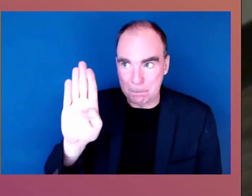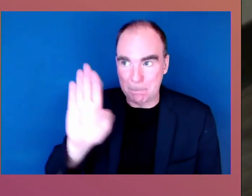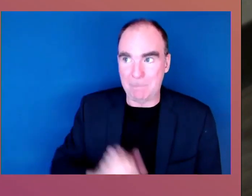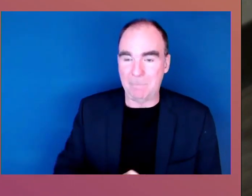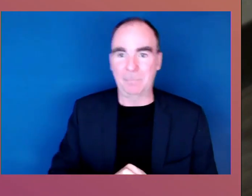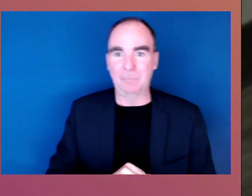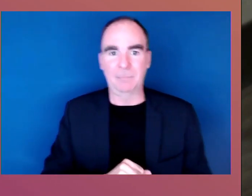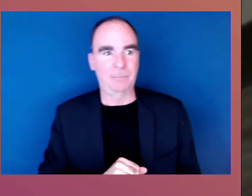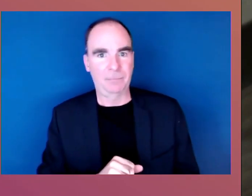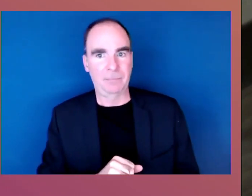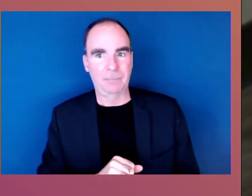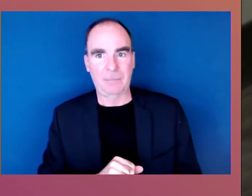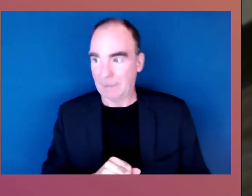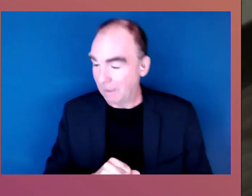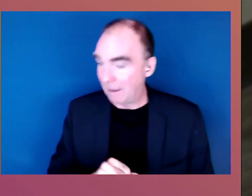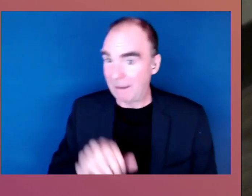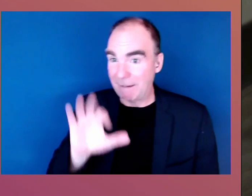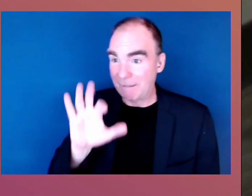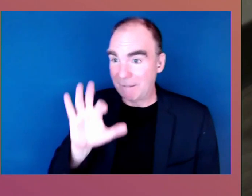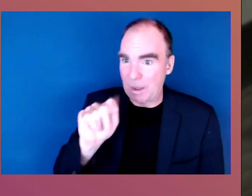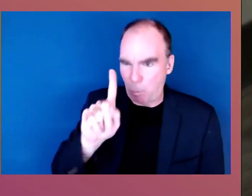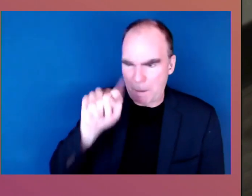Fat gains 1.1%. You look 2 years younger than your age.